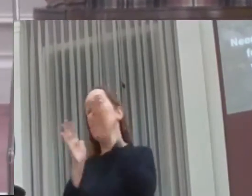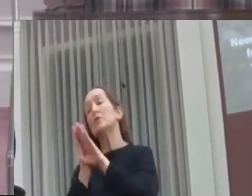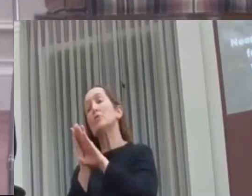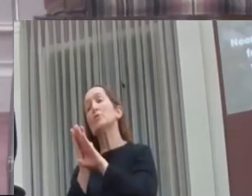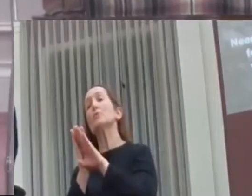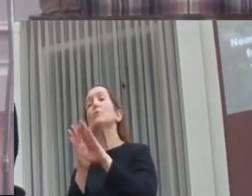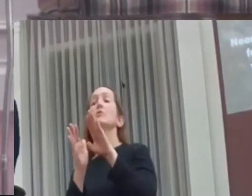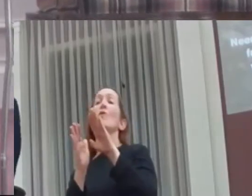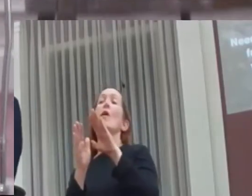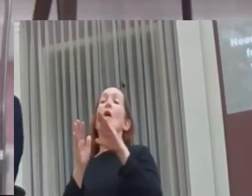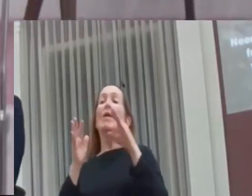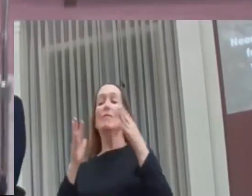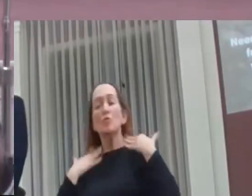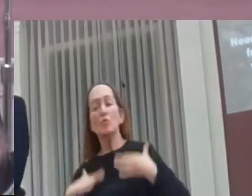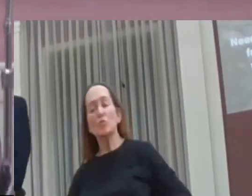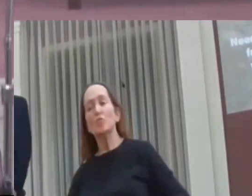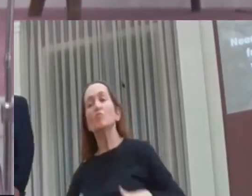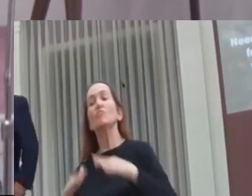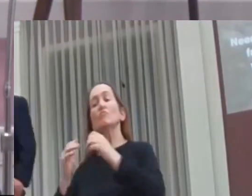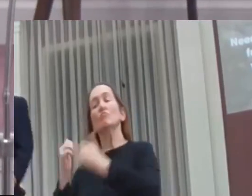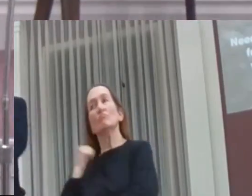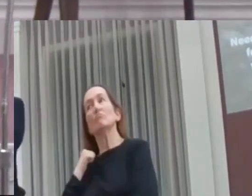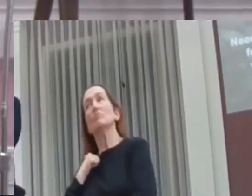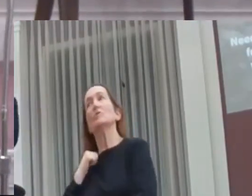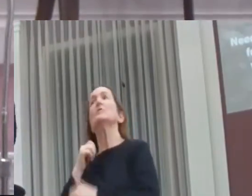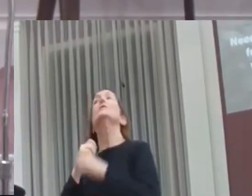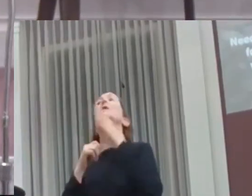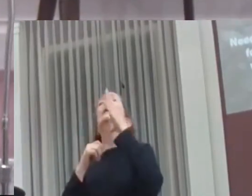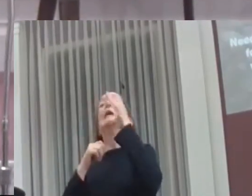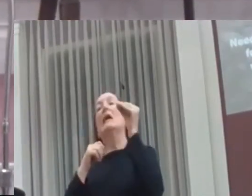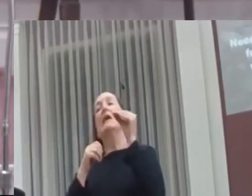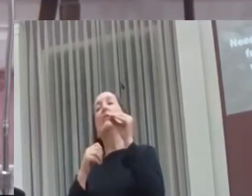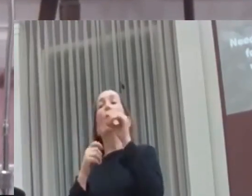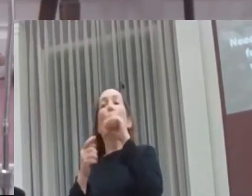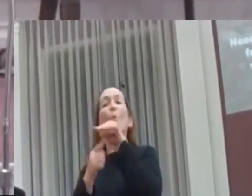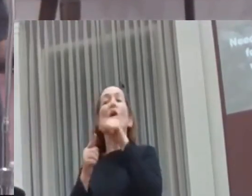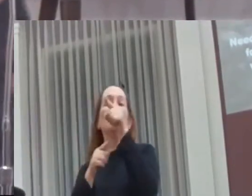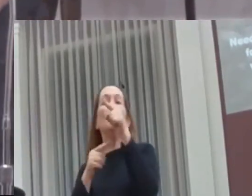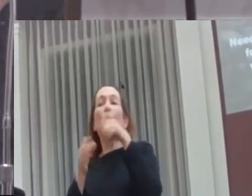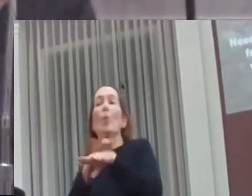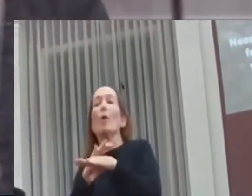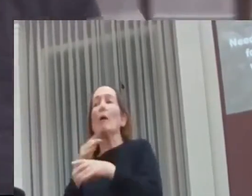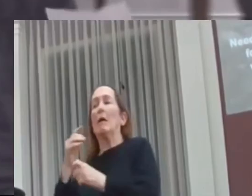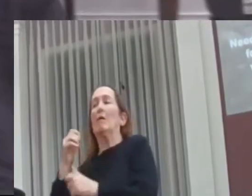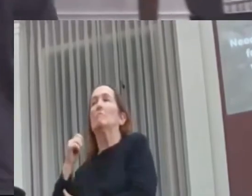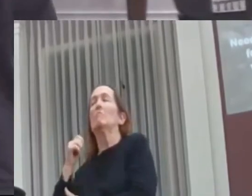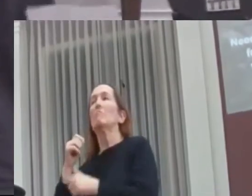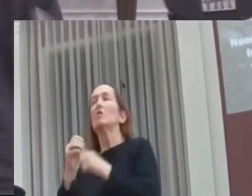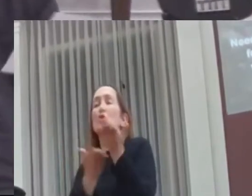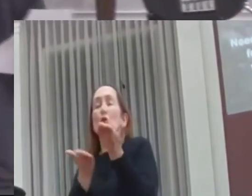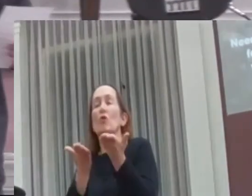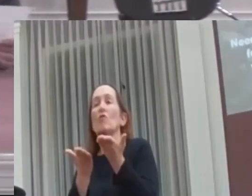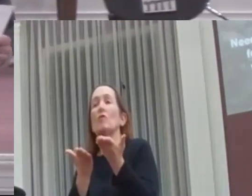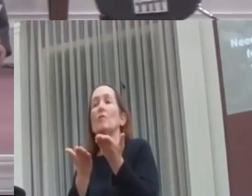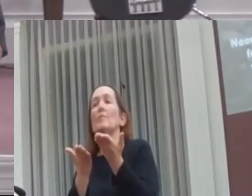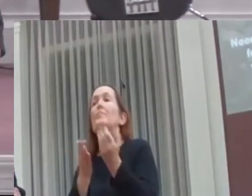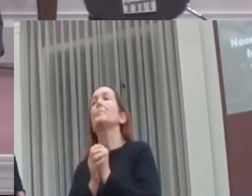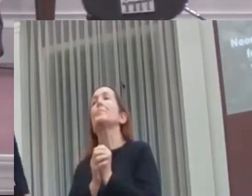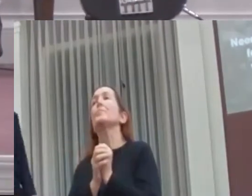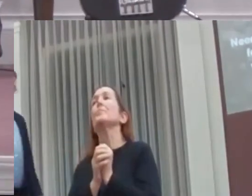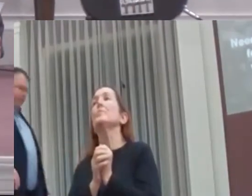photos of you in uniform, along with the branch that you served in, dates. So if you can, please turn those as soon as